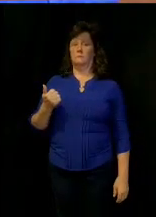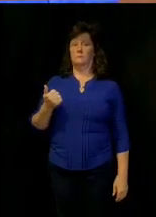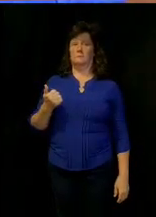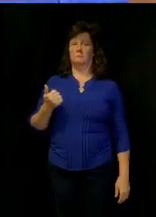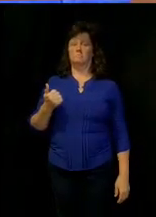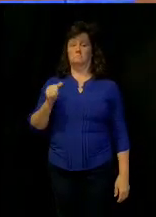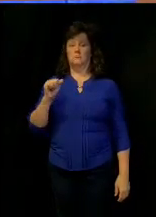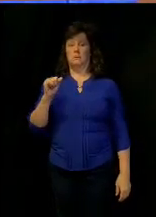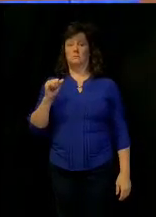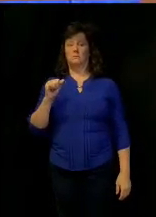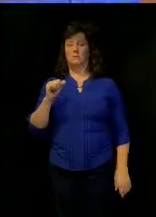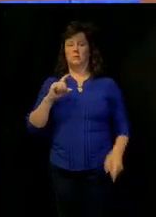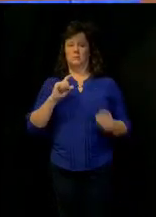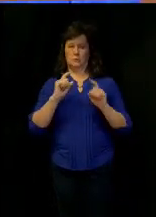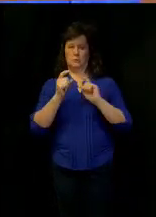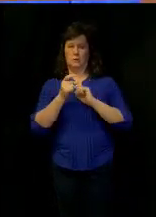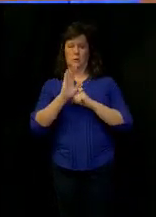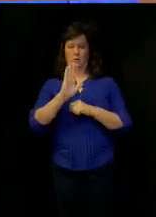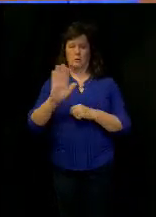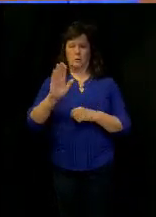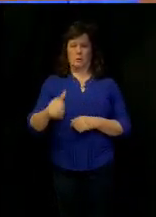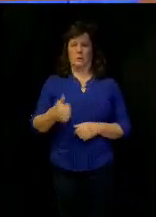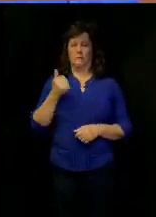It's revolutionized my life.